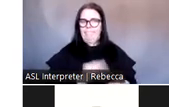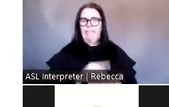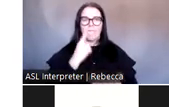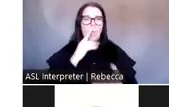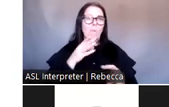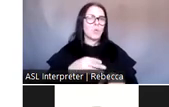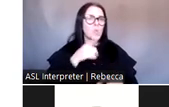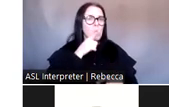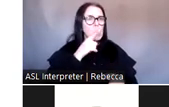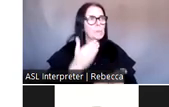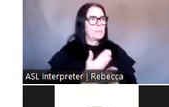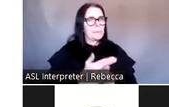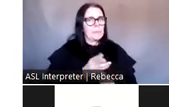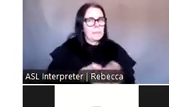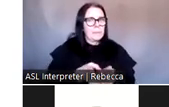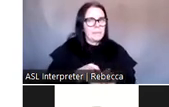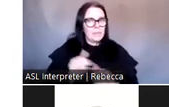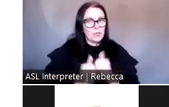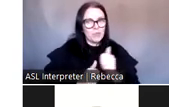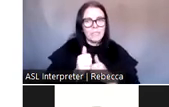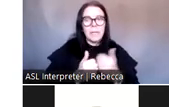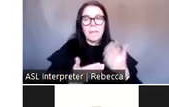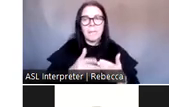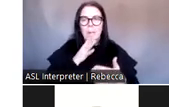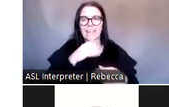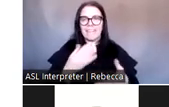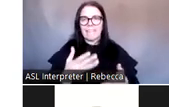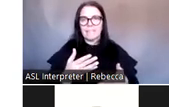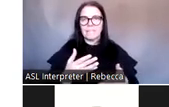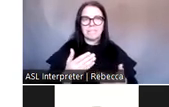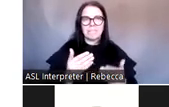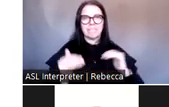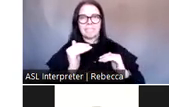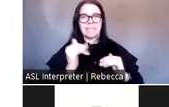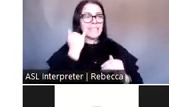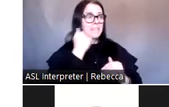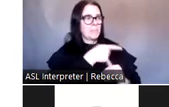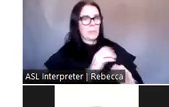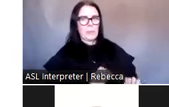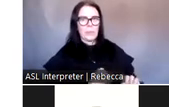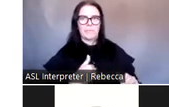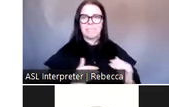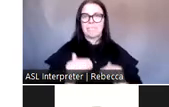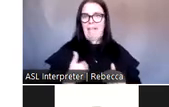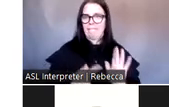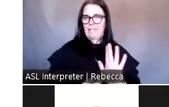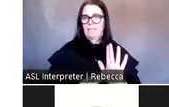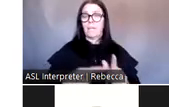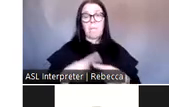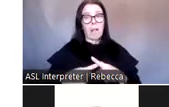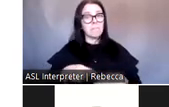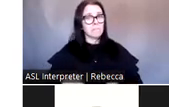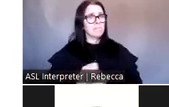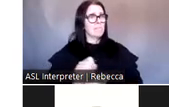worker. Would probably give them a leg up on somebody that doesn't have that, not to mention being safer in the workplace.